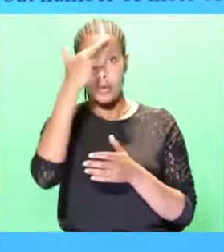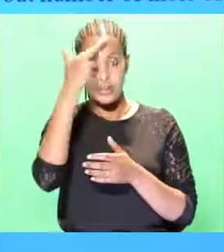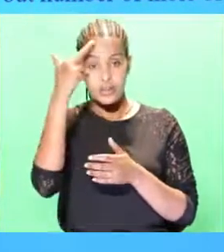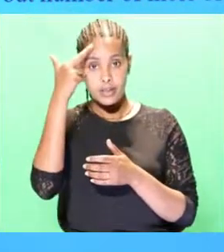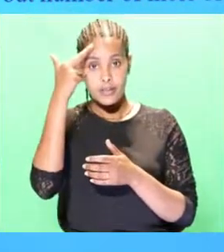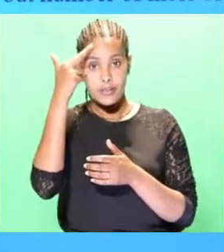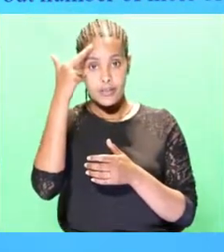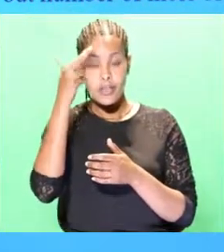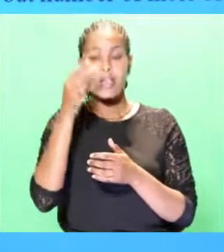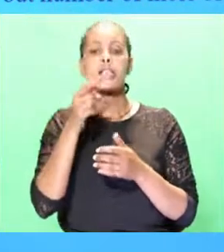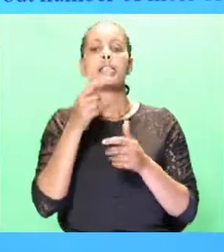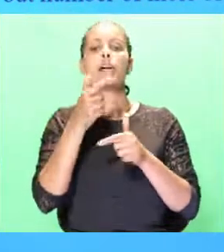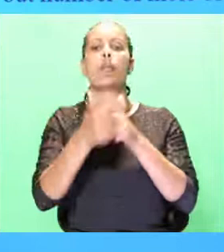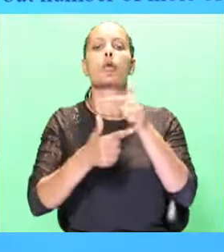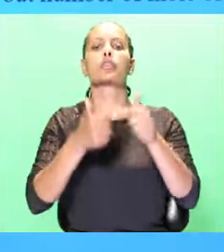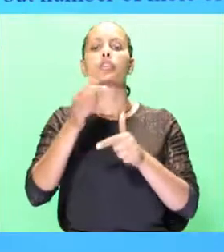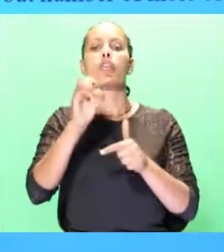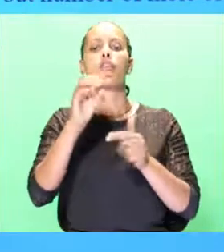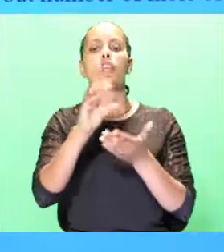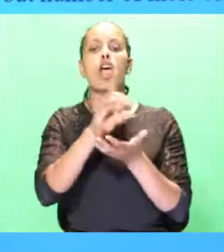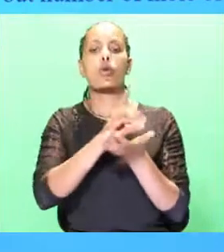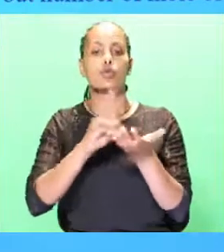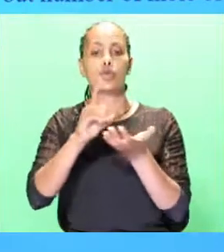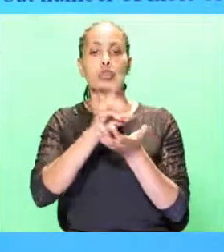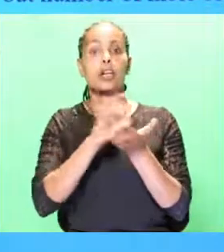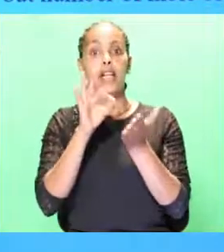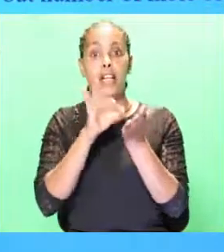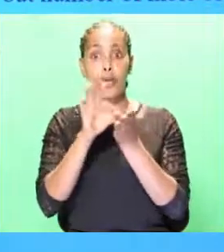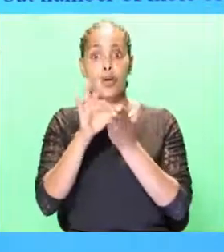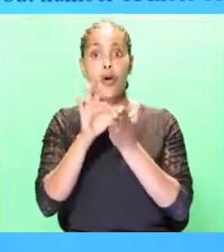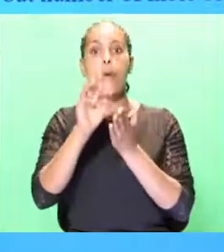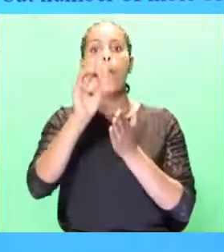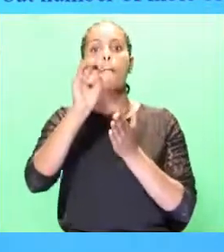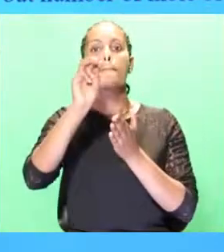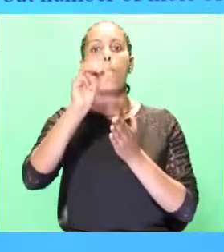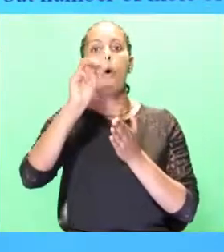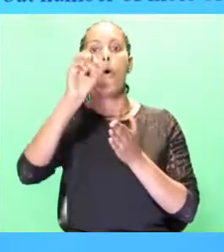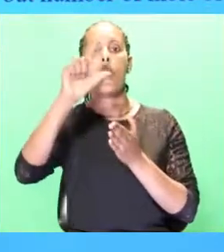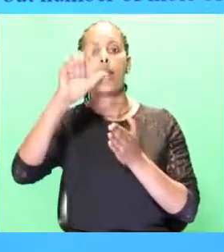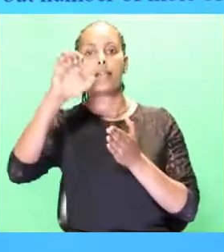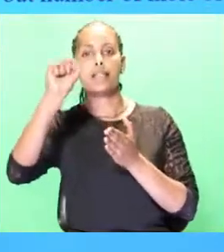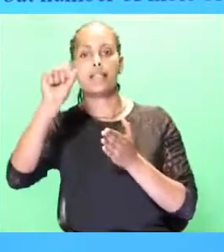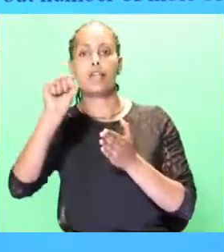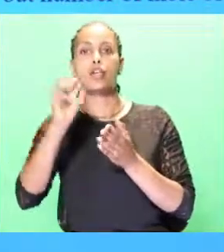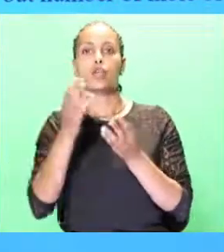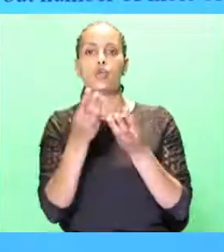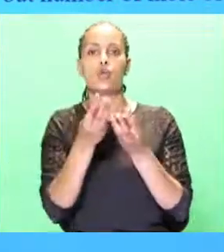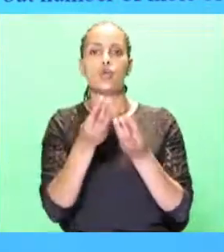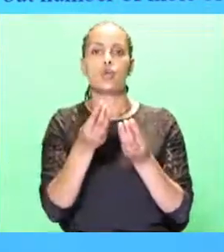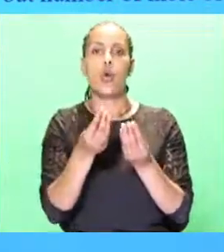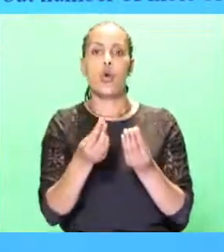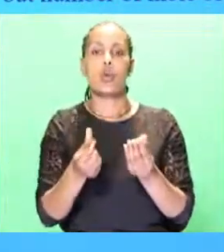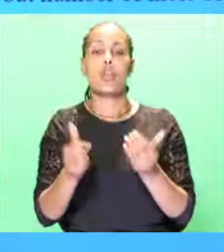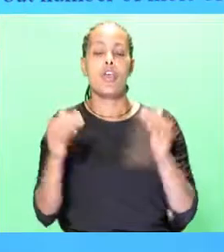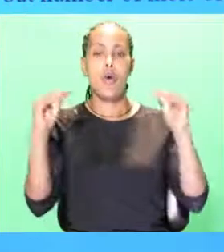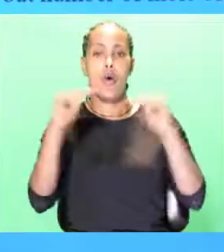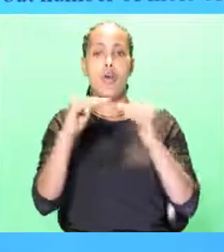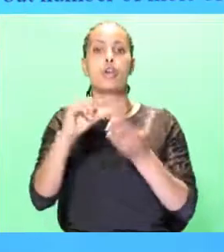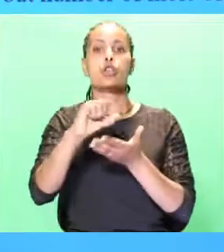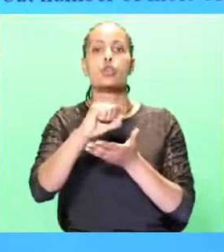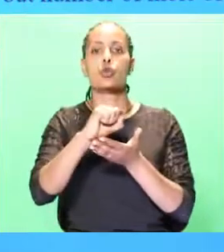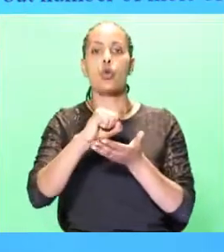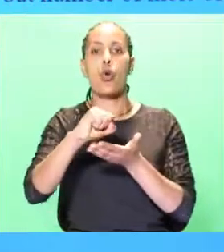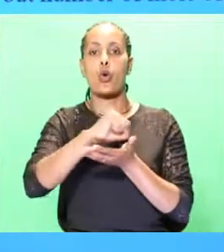because in the process of dilution, number of moles of solids and number of equivalent of solute